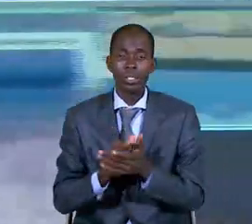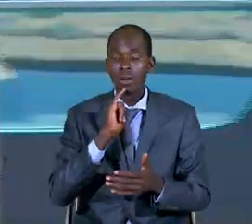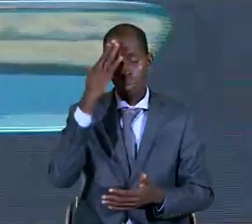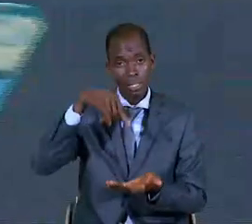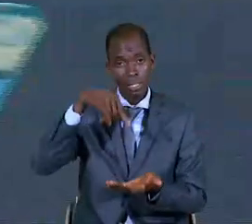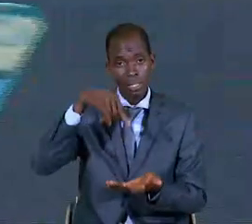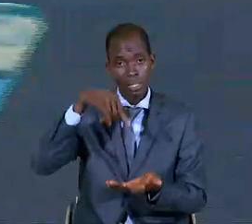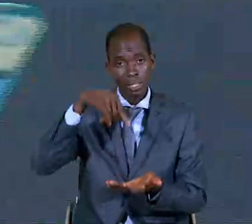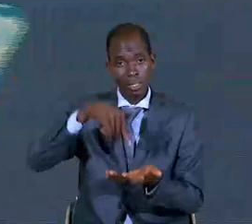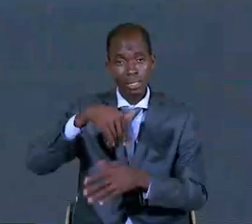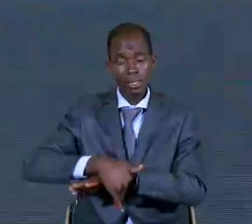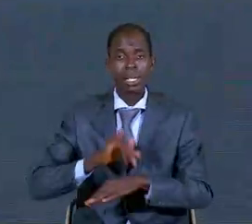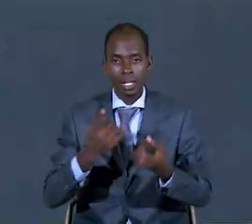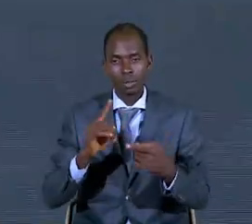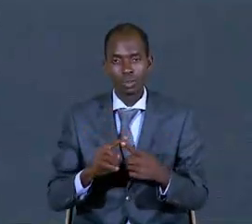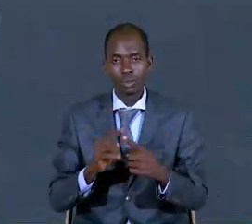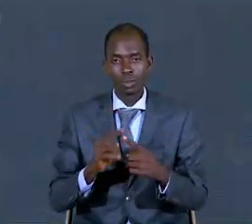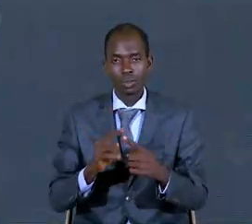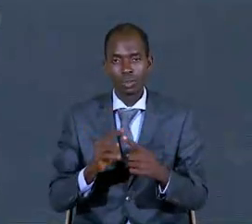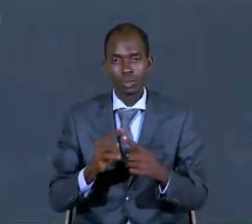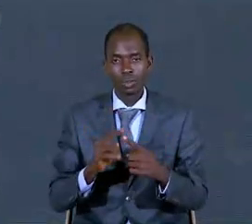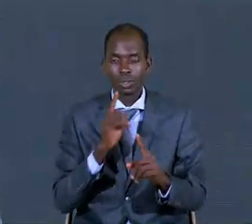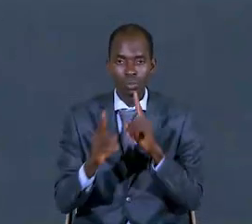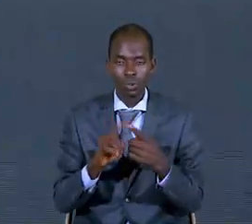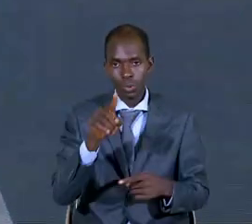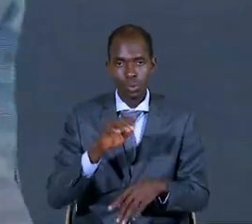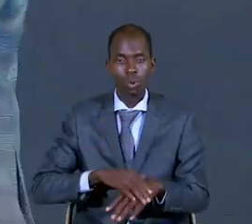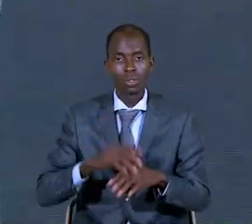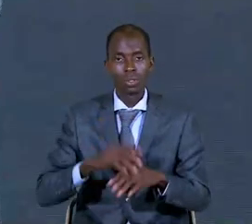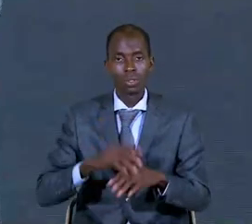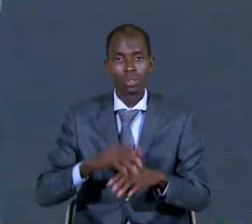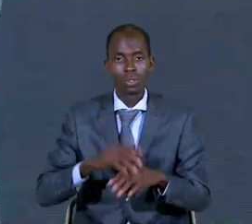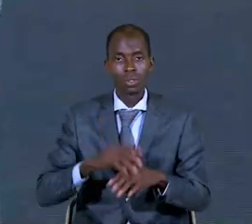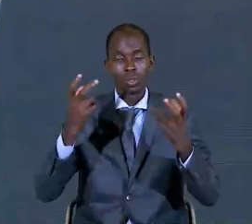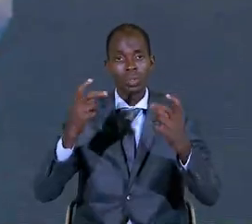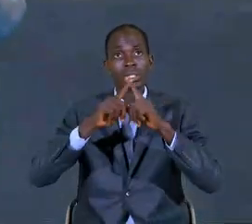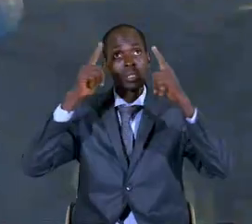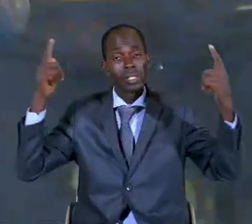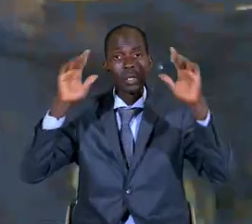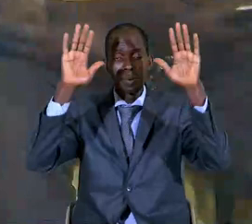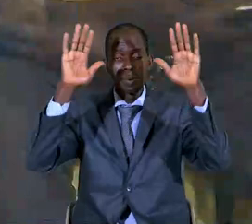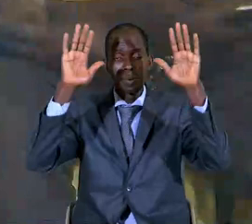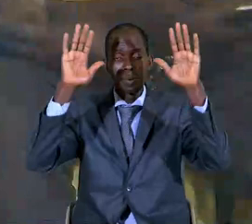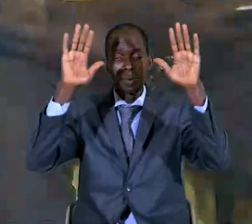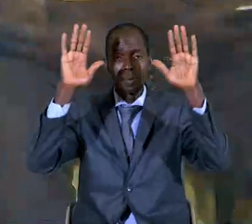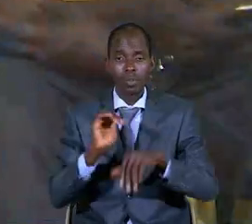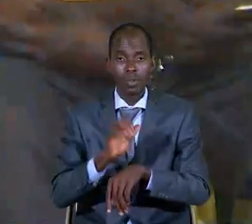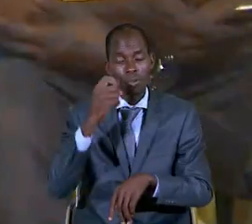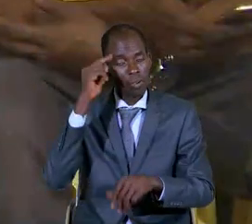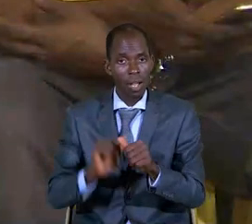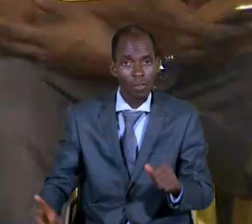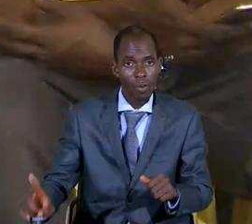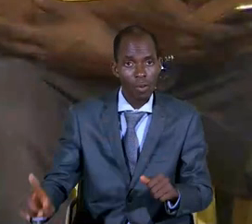tonight I come to speak to you on great miracles for everyone